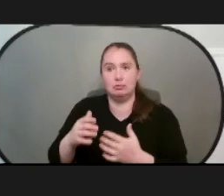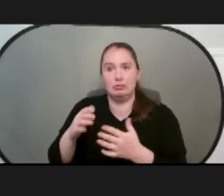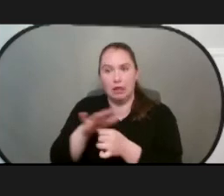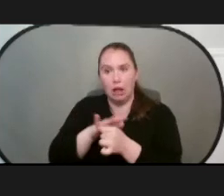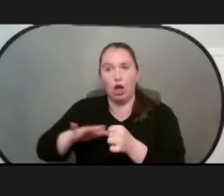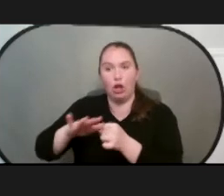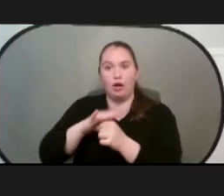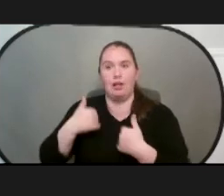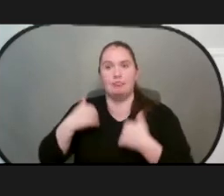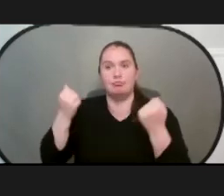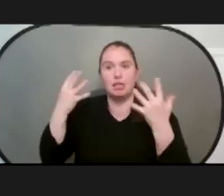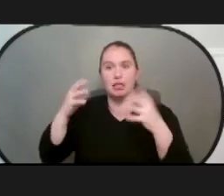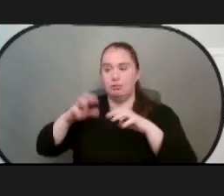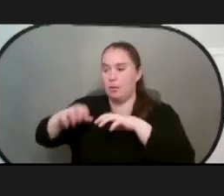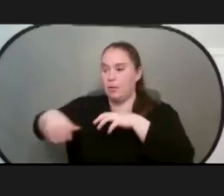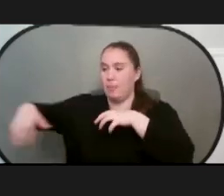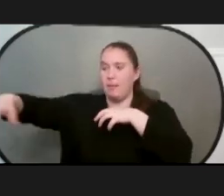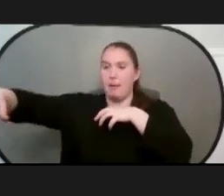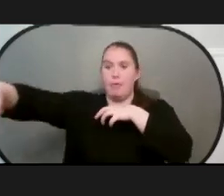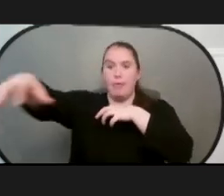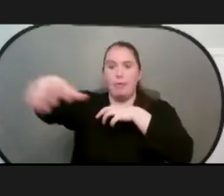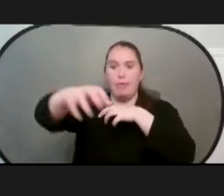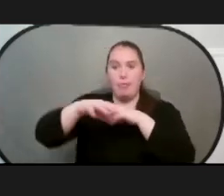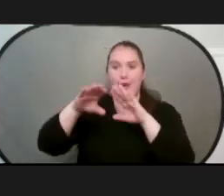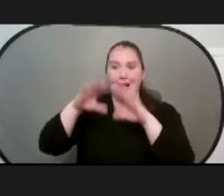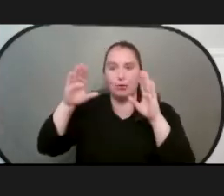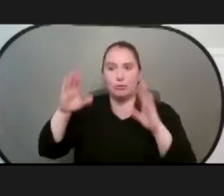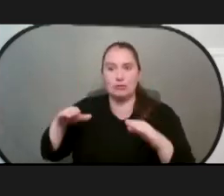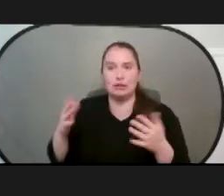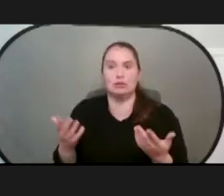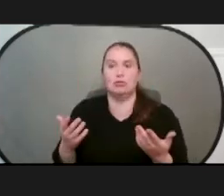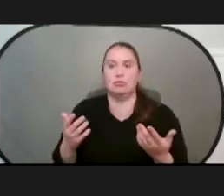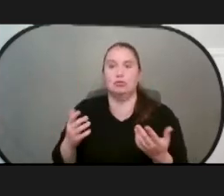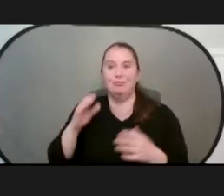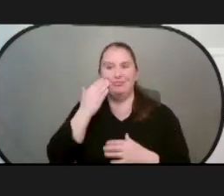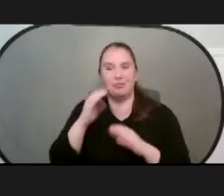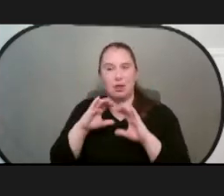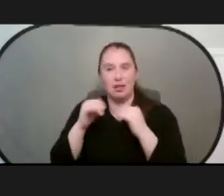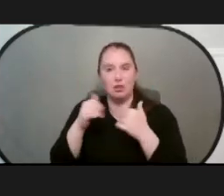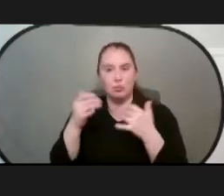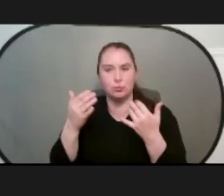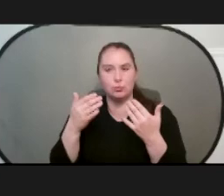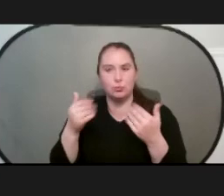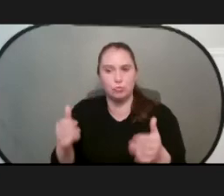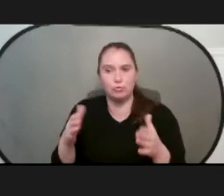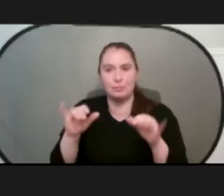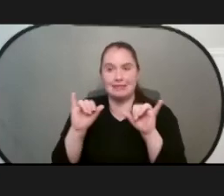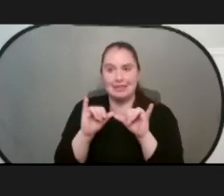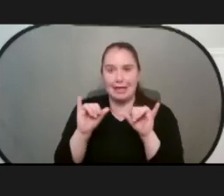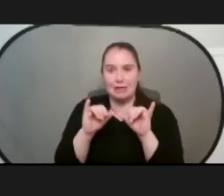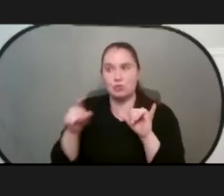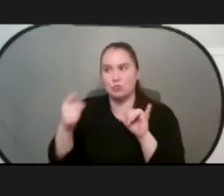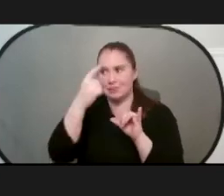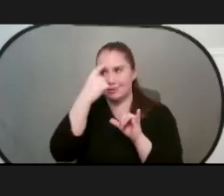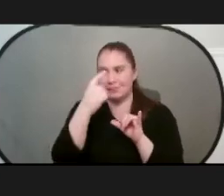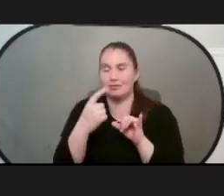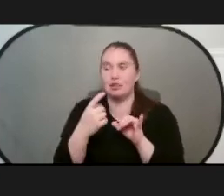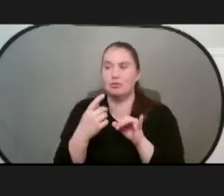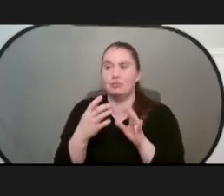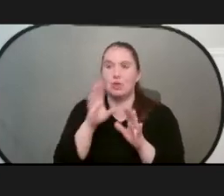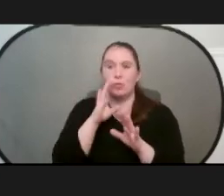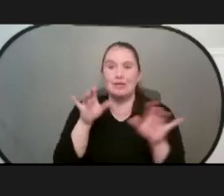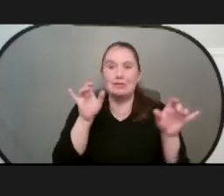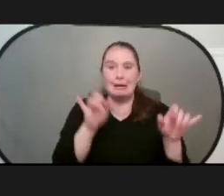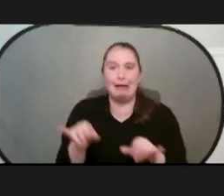I just feel like I, you know, as far as classroom size, I know we didn't, you know, y'all said that it would be the same, like one teacher